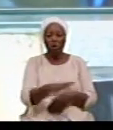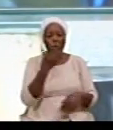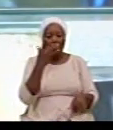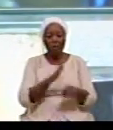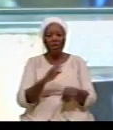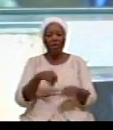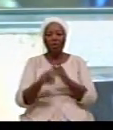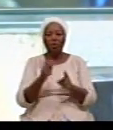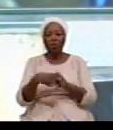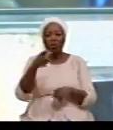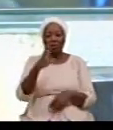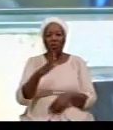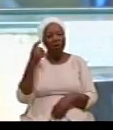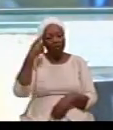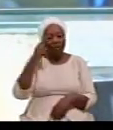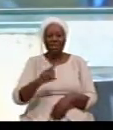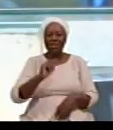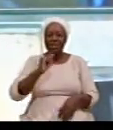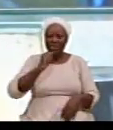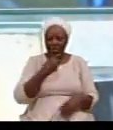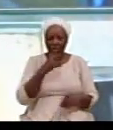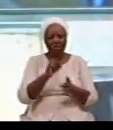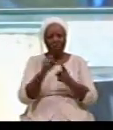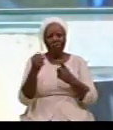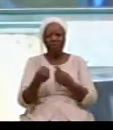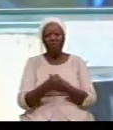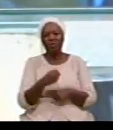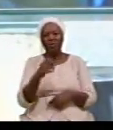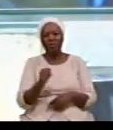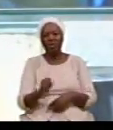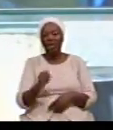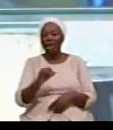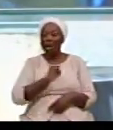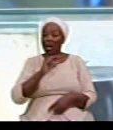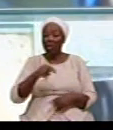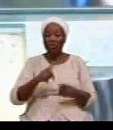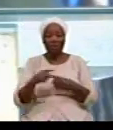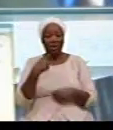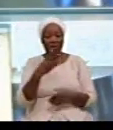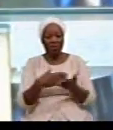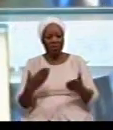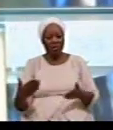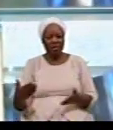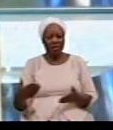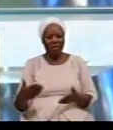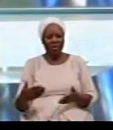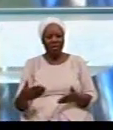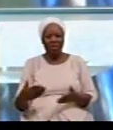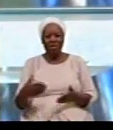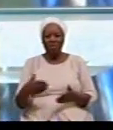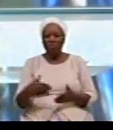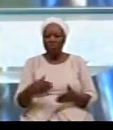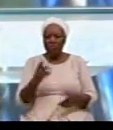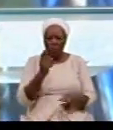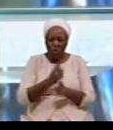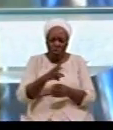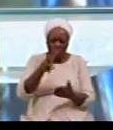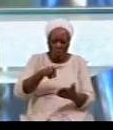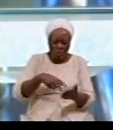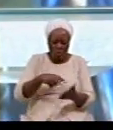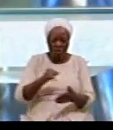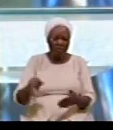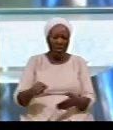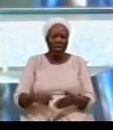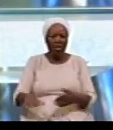for adverse situations, I need to tell you something. Just reading them will